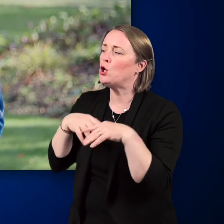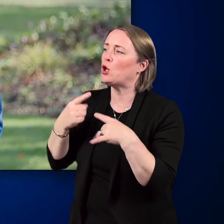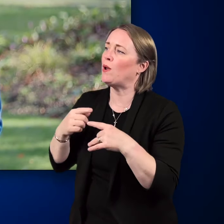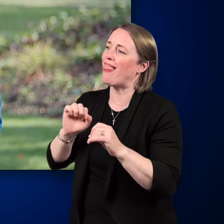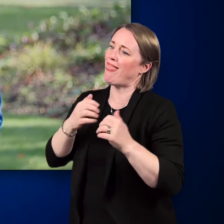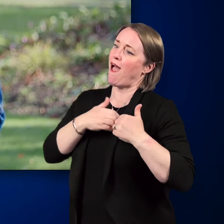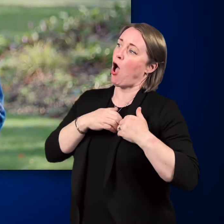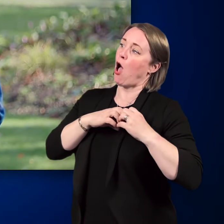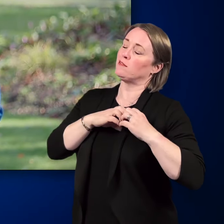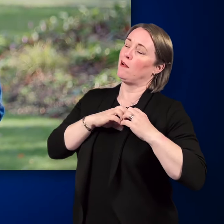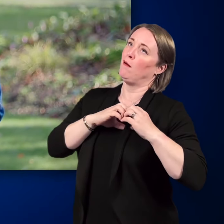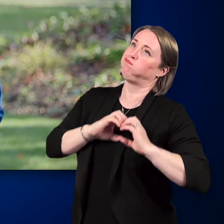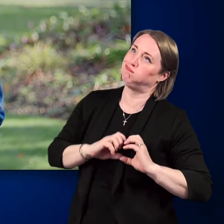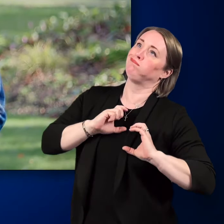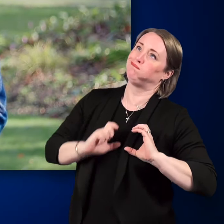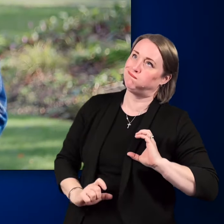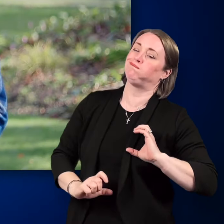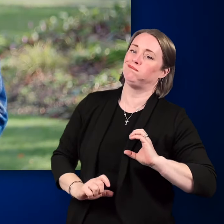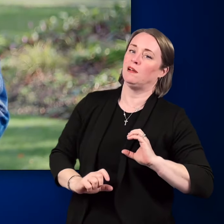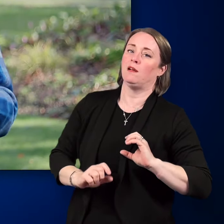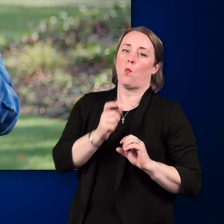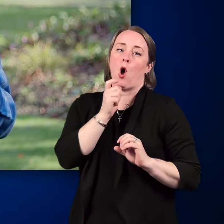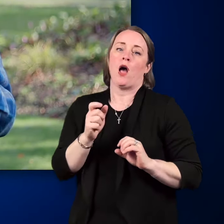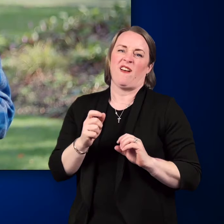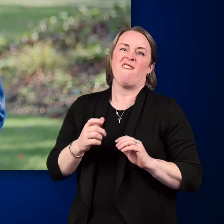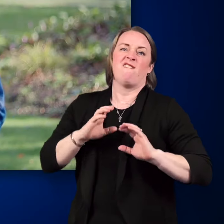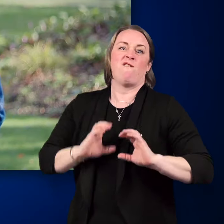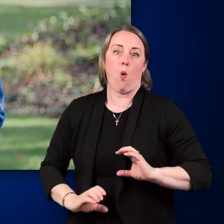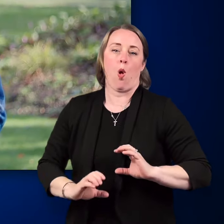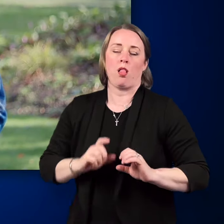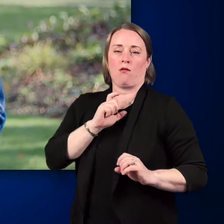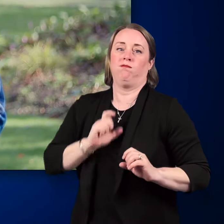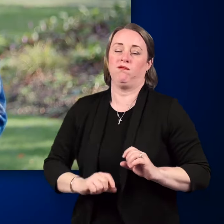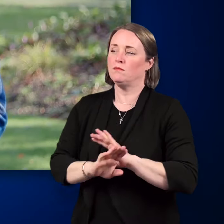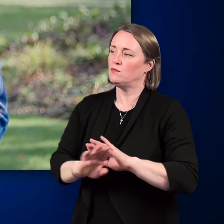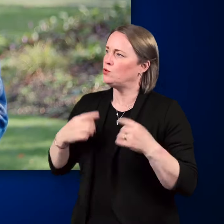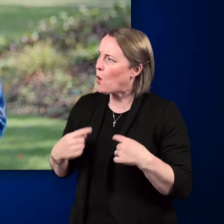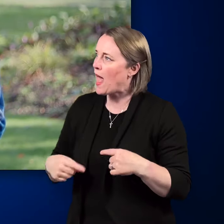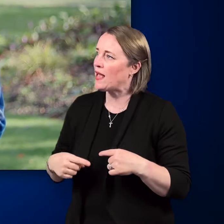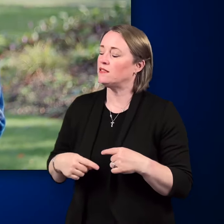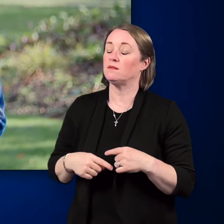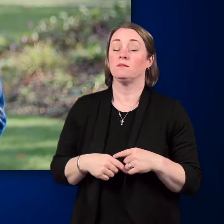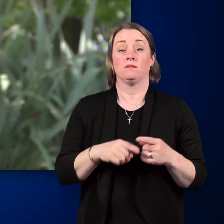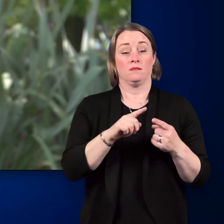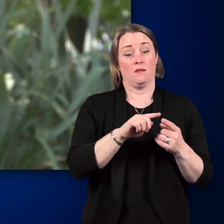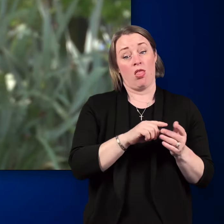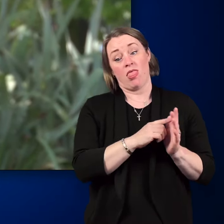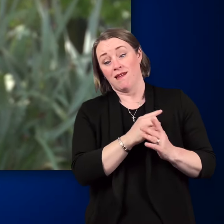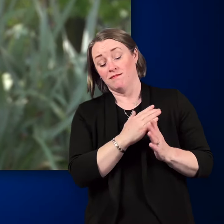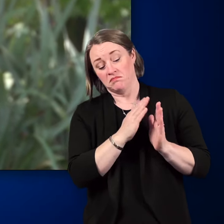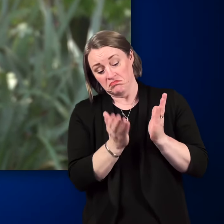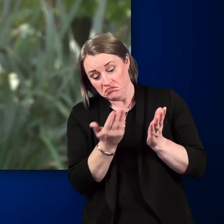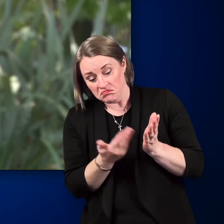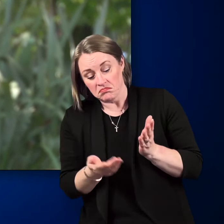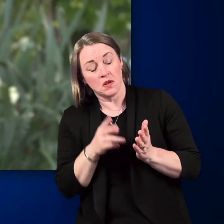hearts fall to the ground, if you like. In verse 49, we see that Goliath falls. And